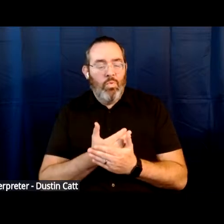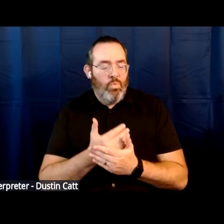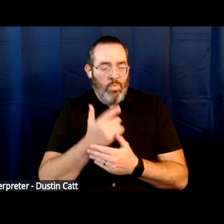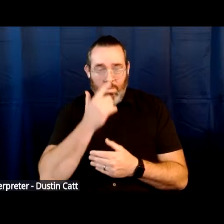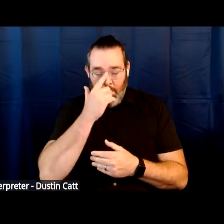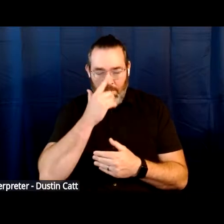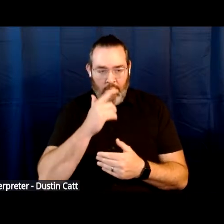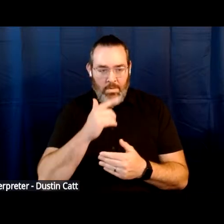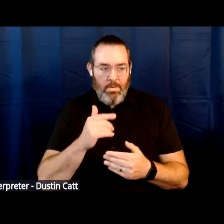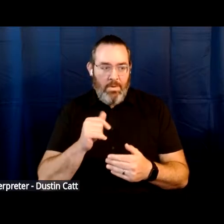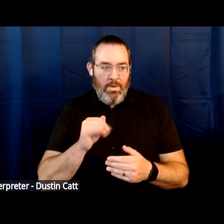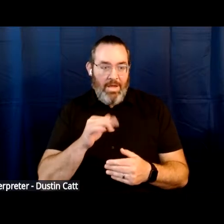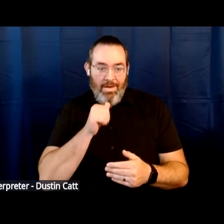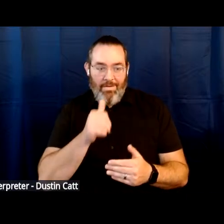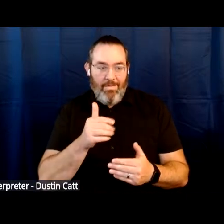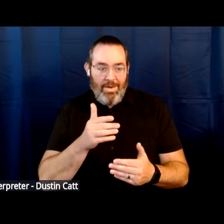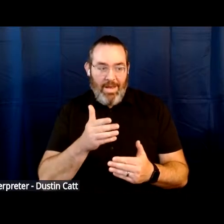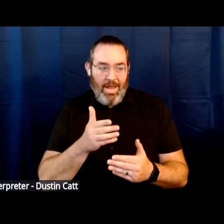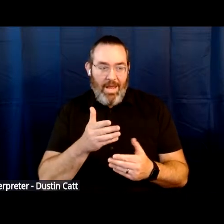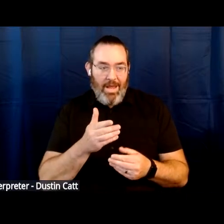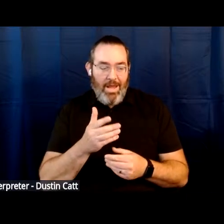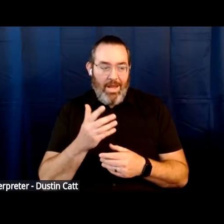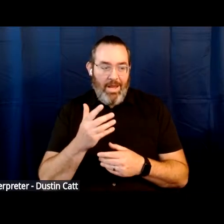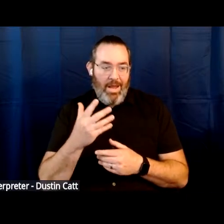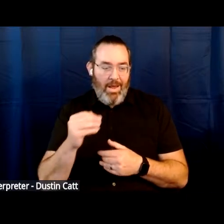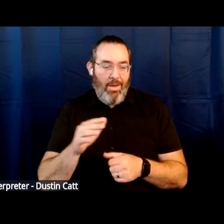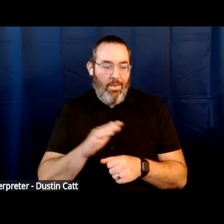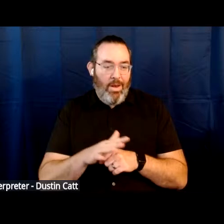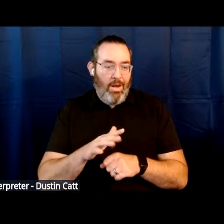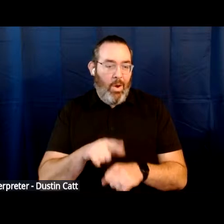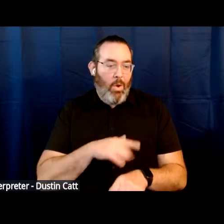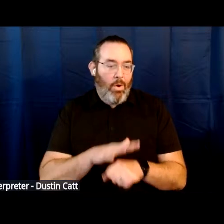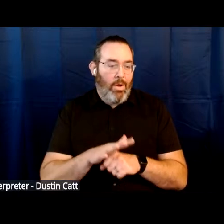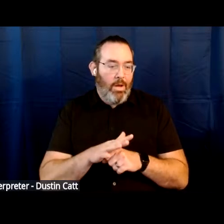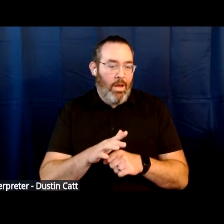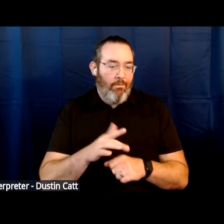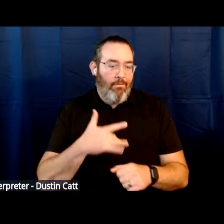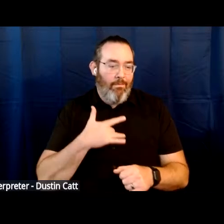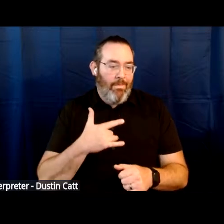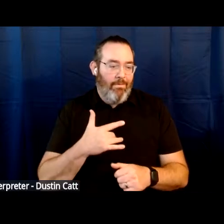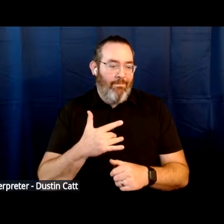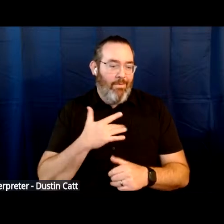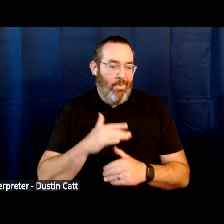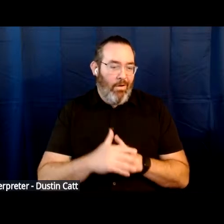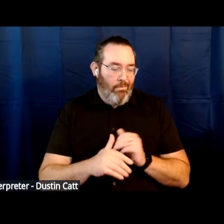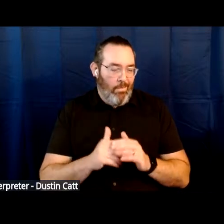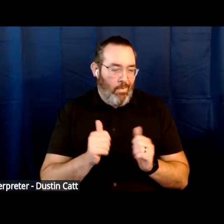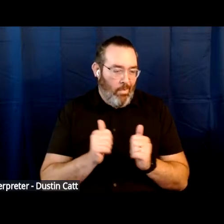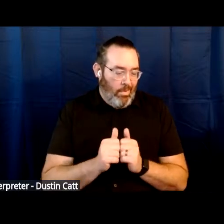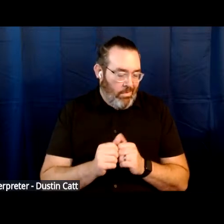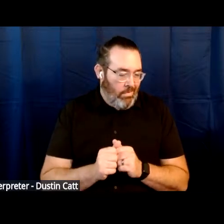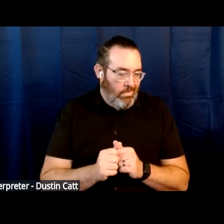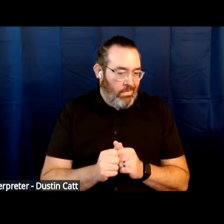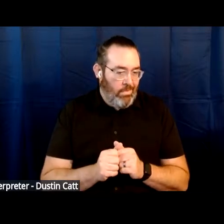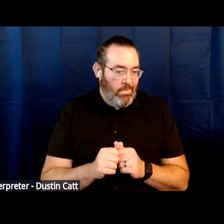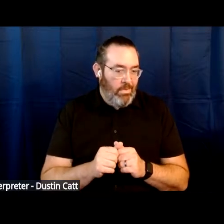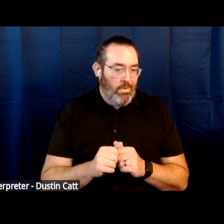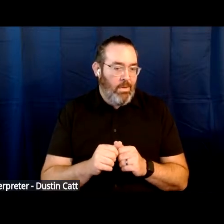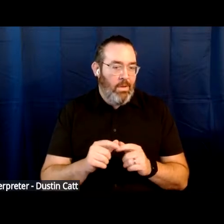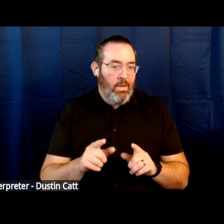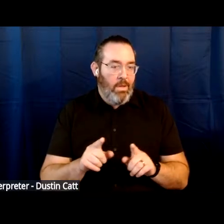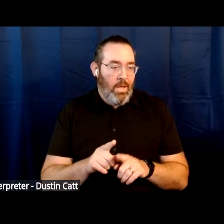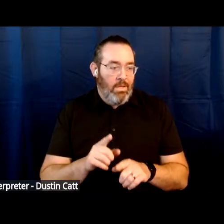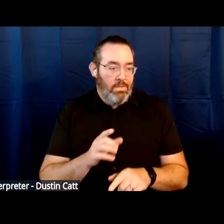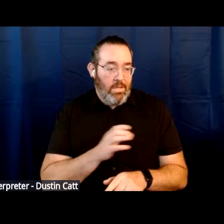not sure it's been out there long enough for me to feel comfortable. And the way I would put it is this: as clinicians, really pay